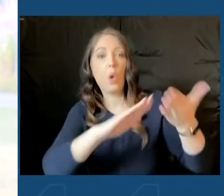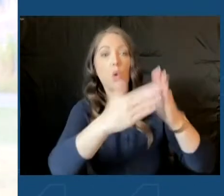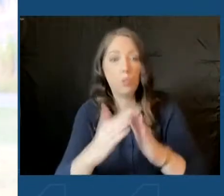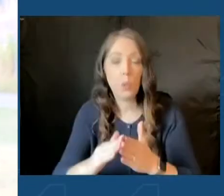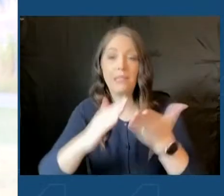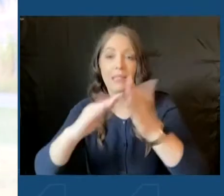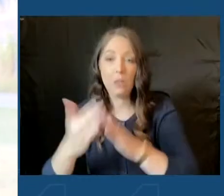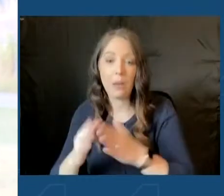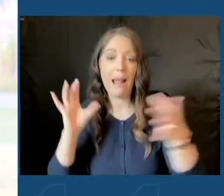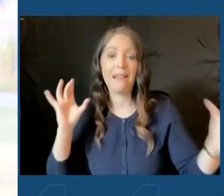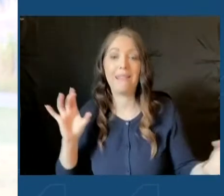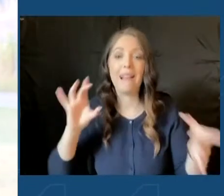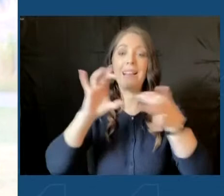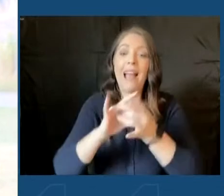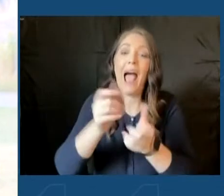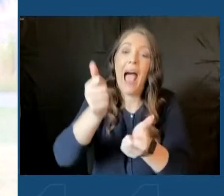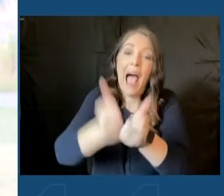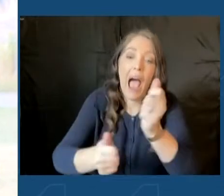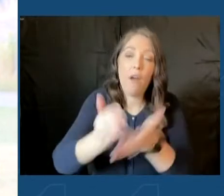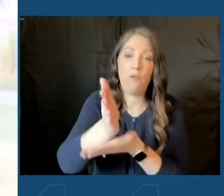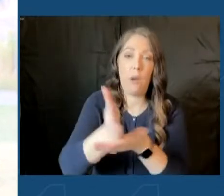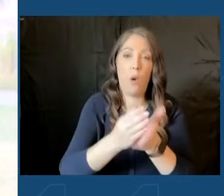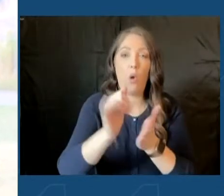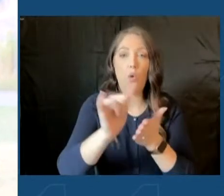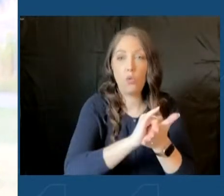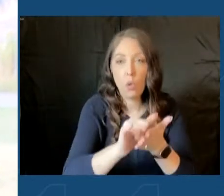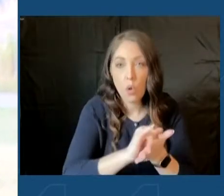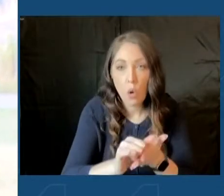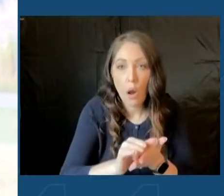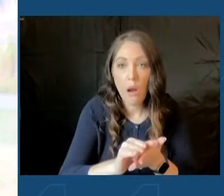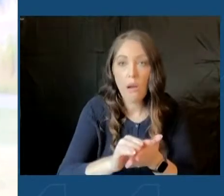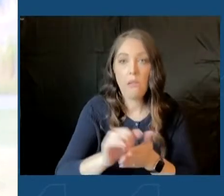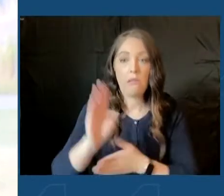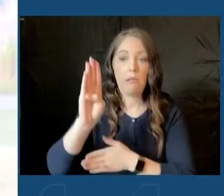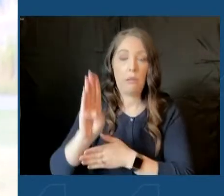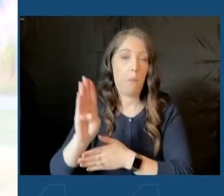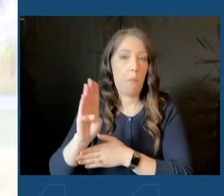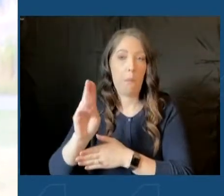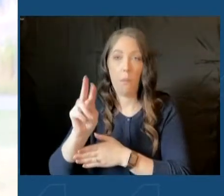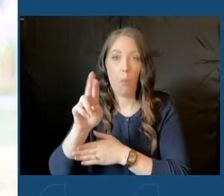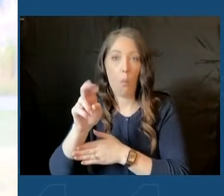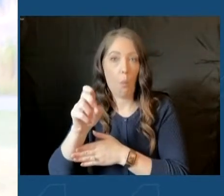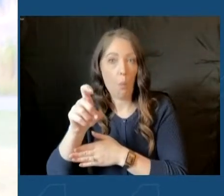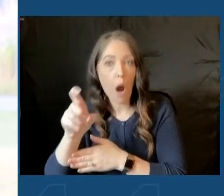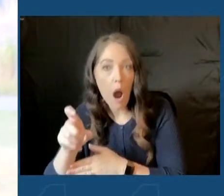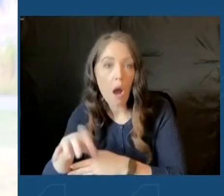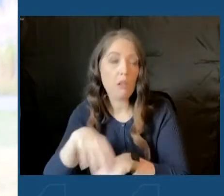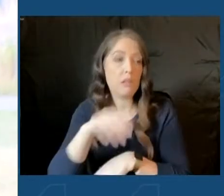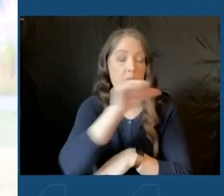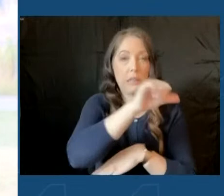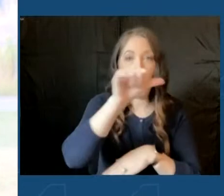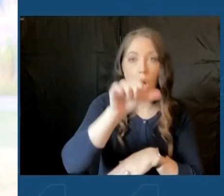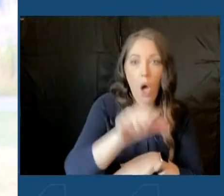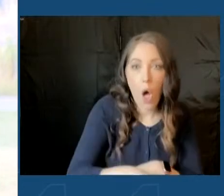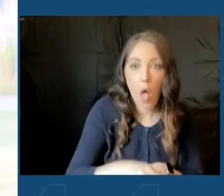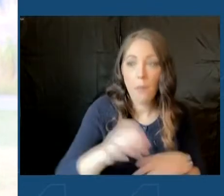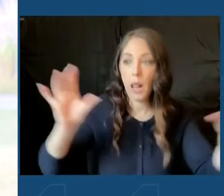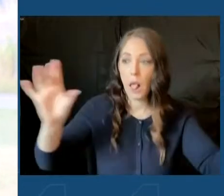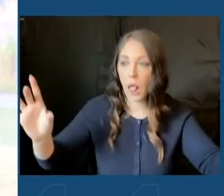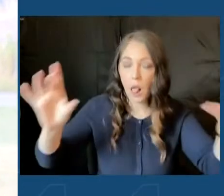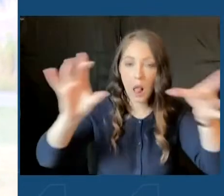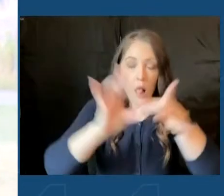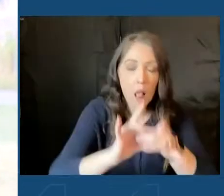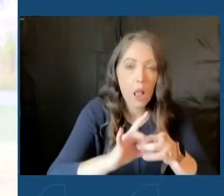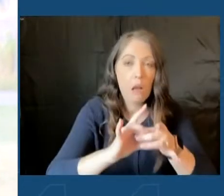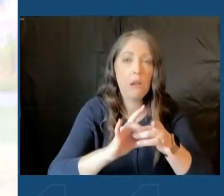every part of New York State, from the Cross Bronx Expressway to the Albany Skyway and the Livingston Avenue Bridge in Albany,